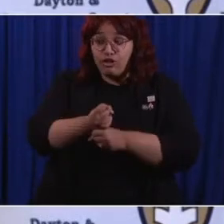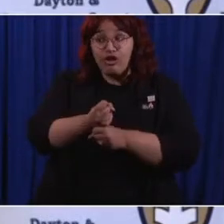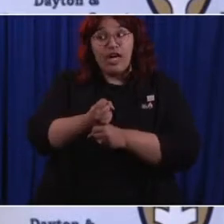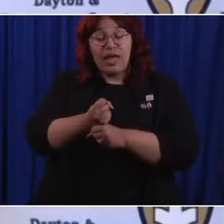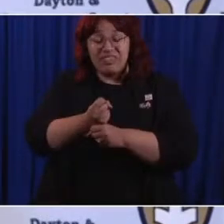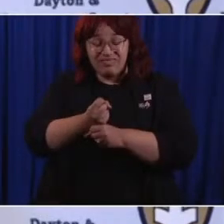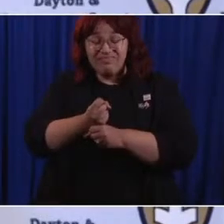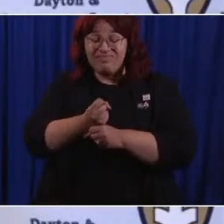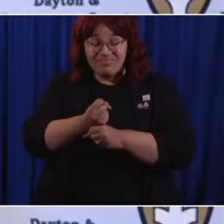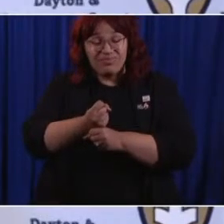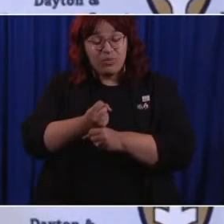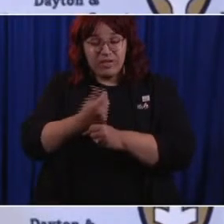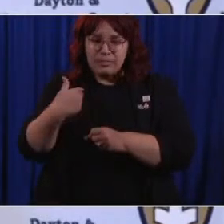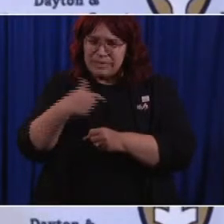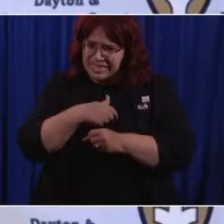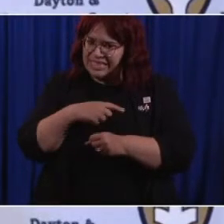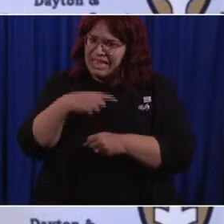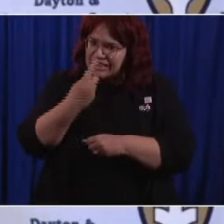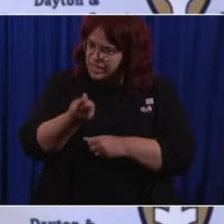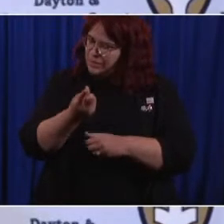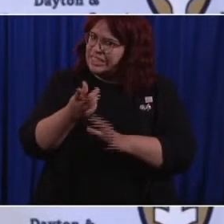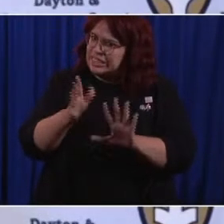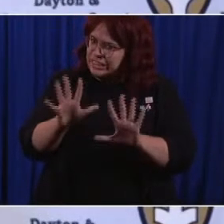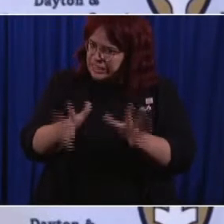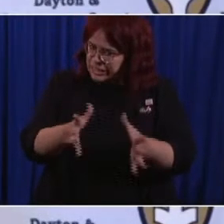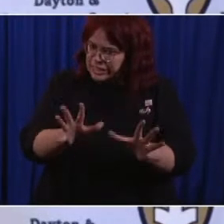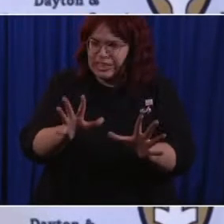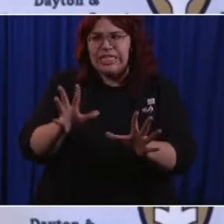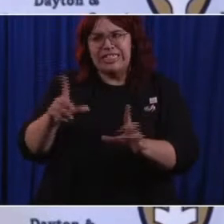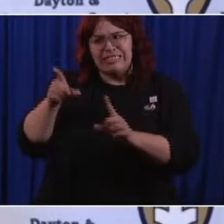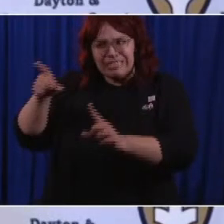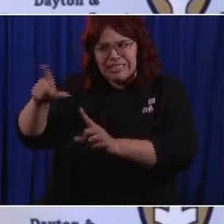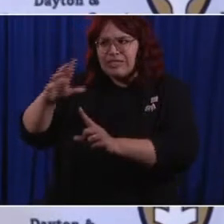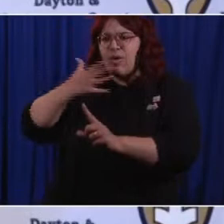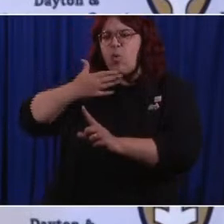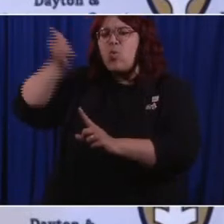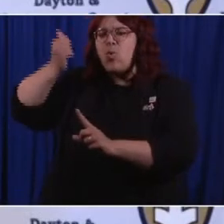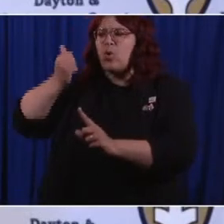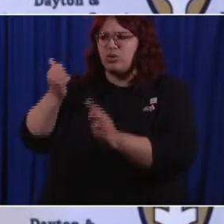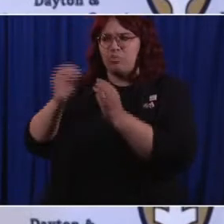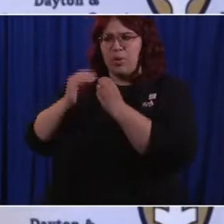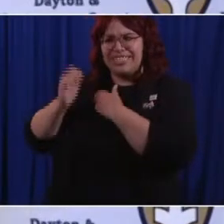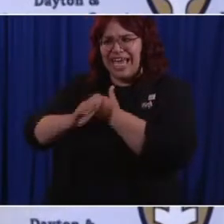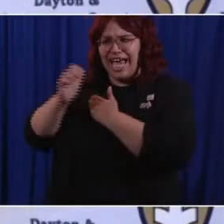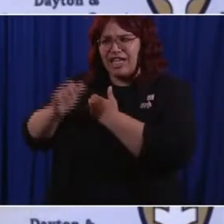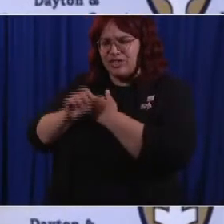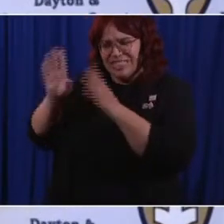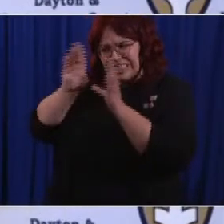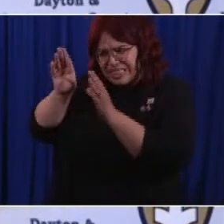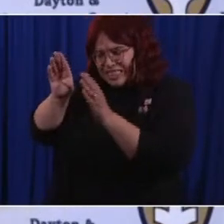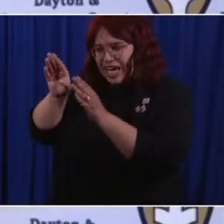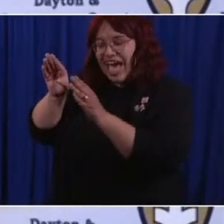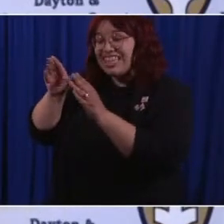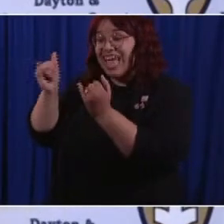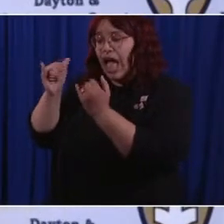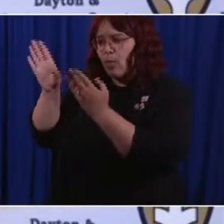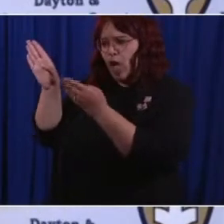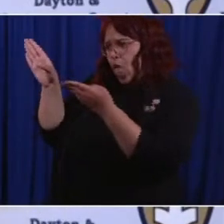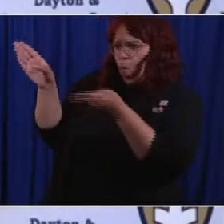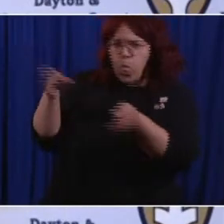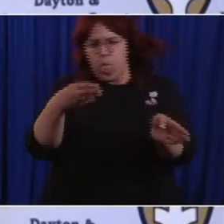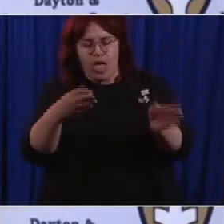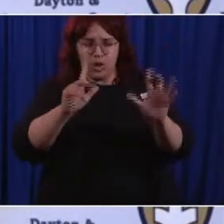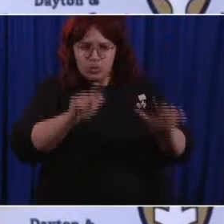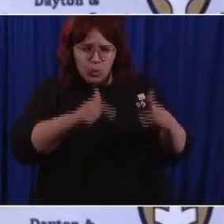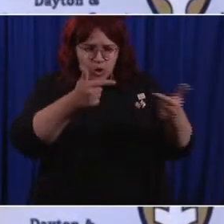targets the virus, that is, really targets nursing homes primarily. And now all of a sudden we're saying, no, it's now your turn to get it. How do you